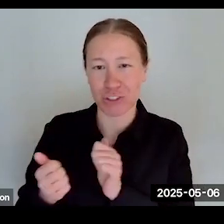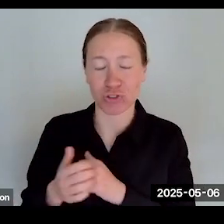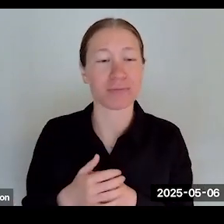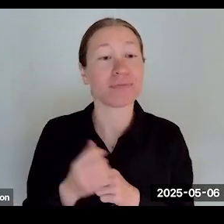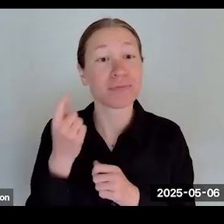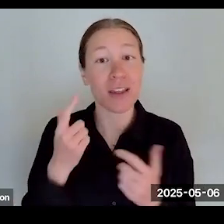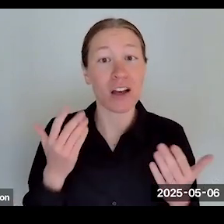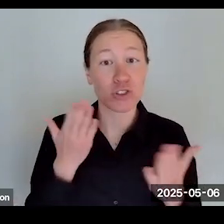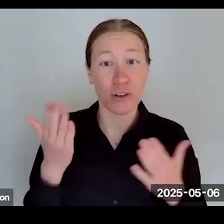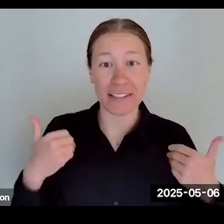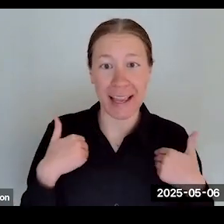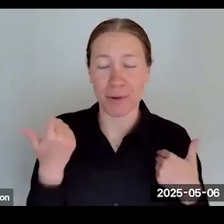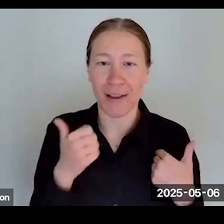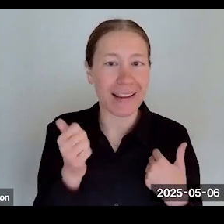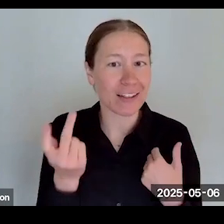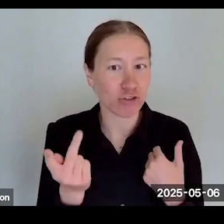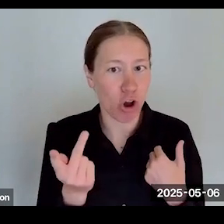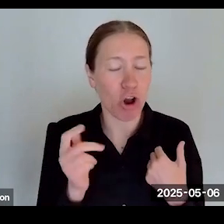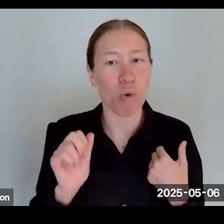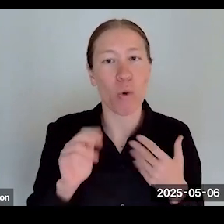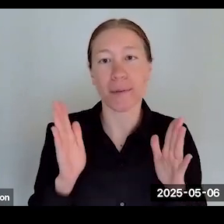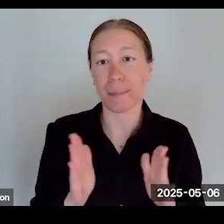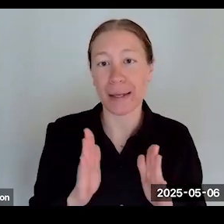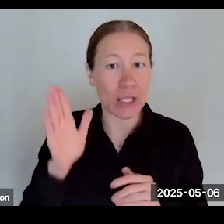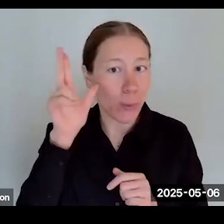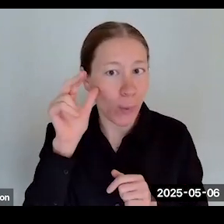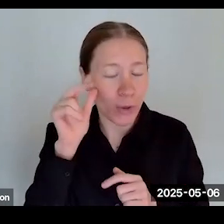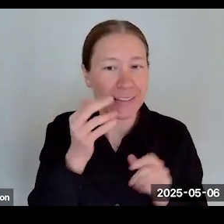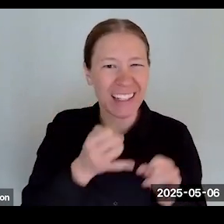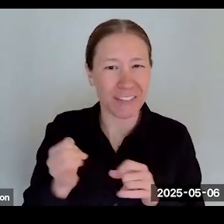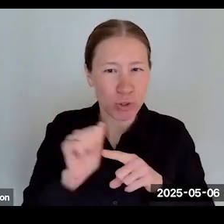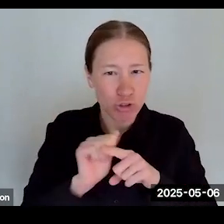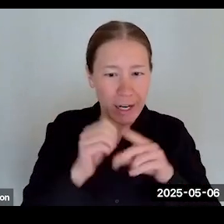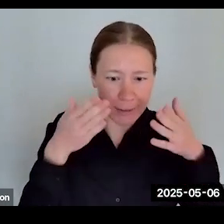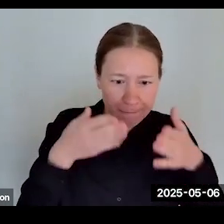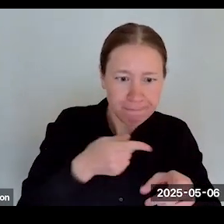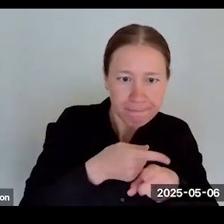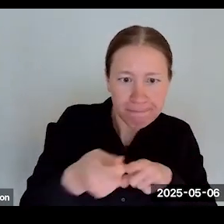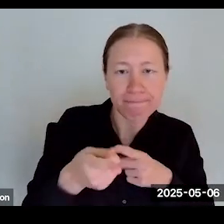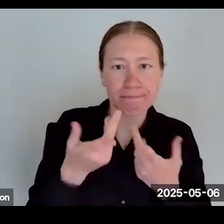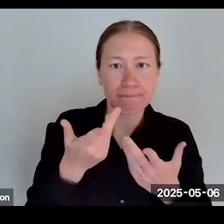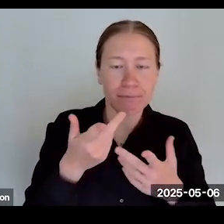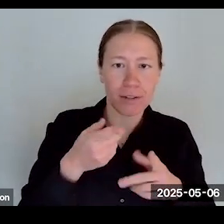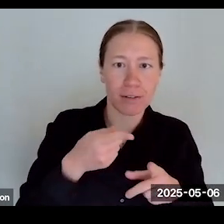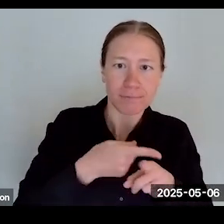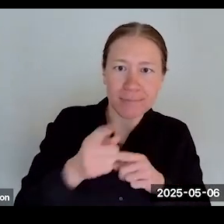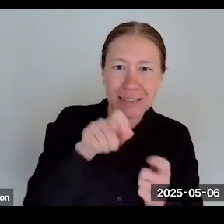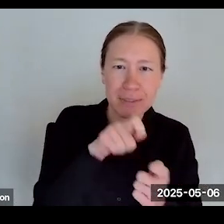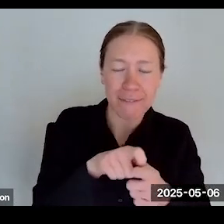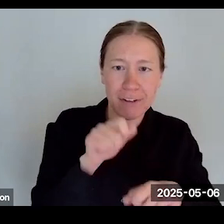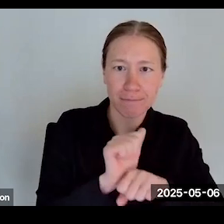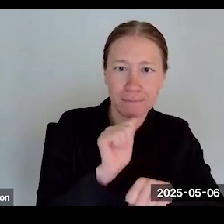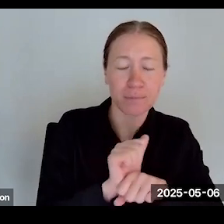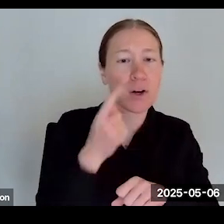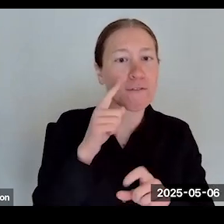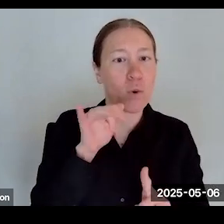A service animal is any dog or miniature horse that's individually trained to do work or perform a task for the benefit of the individual with